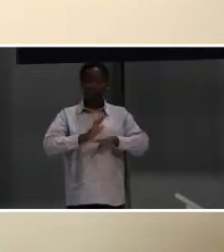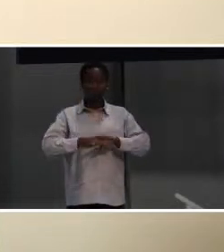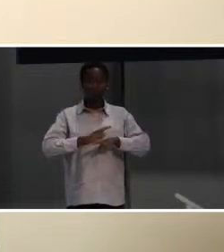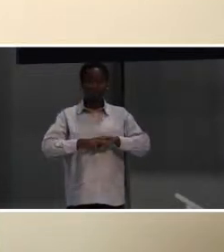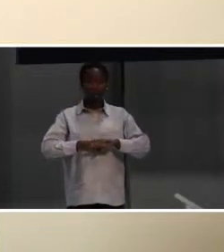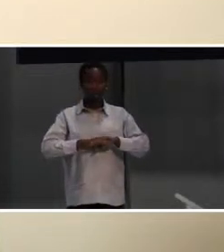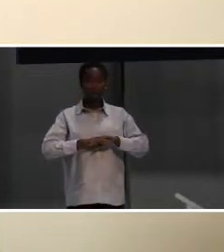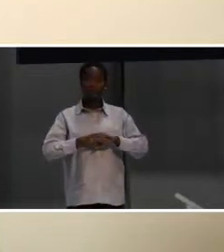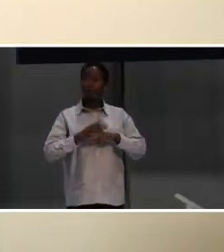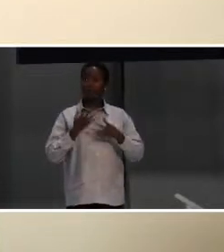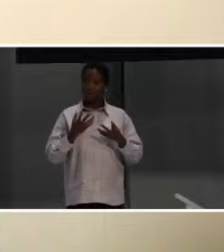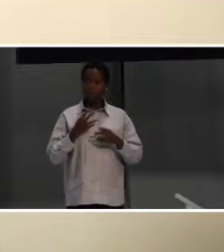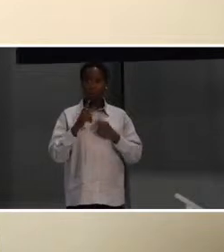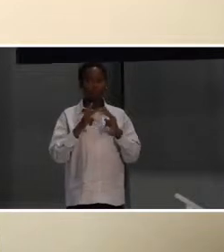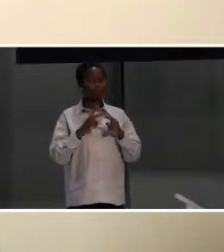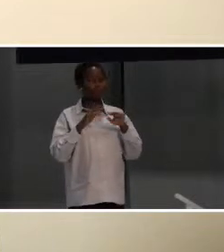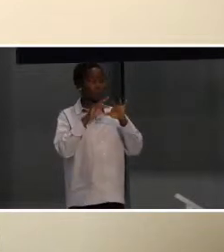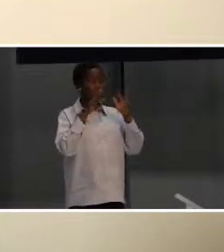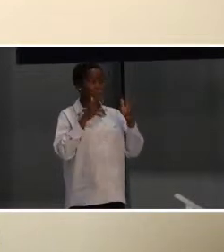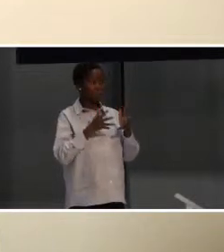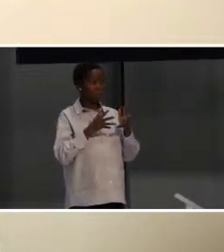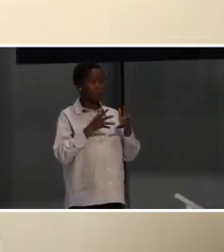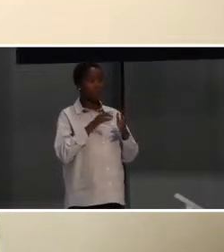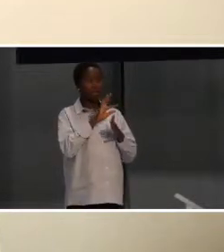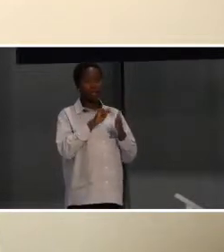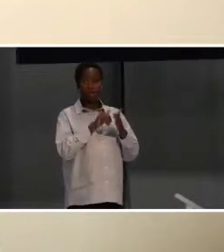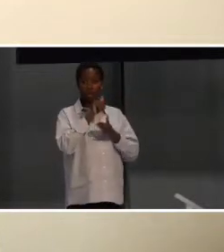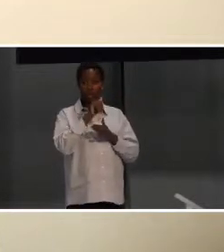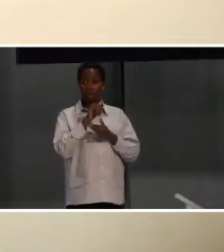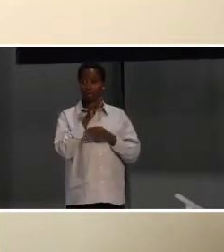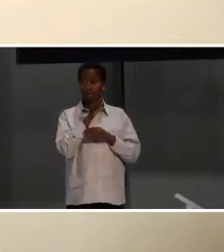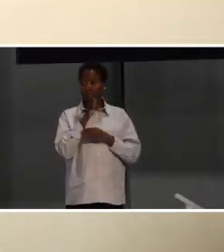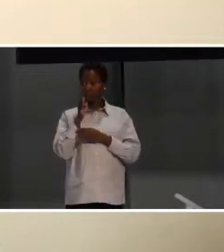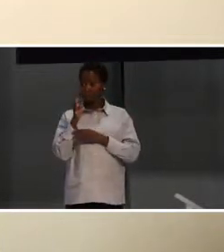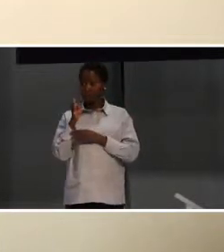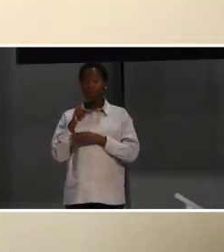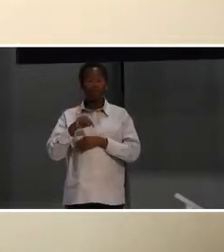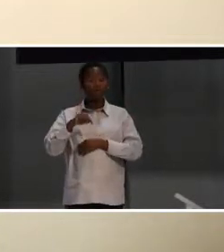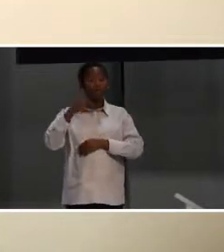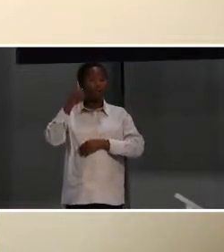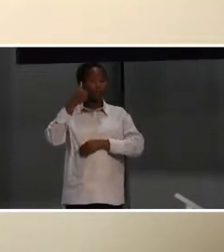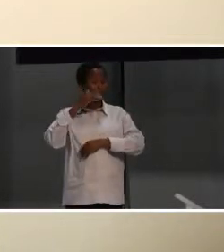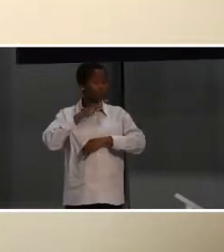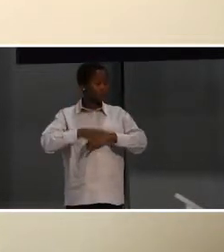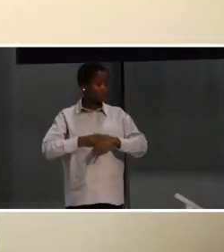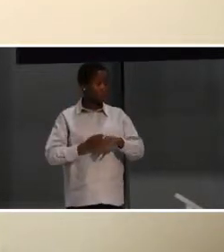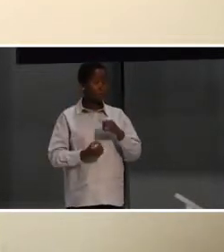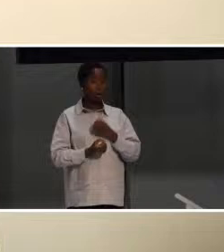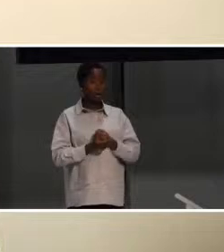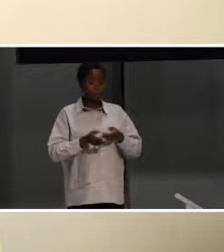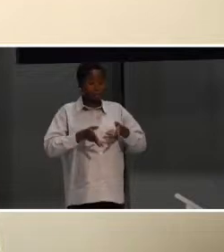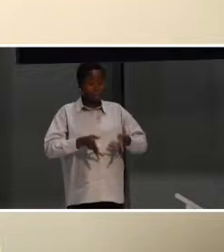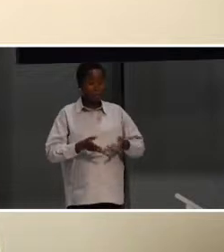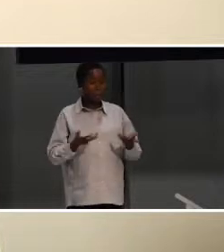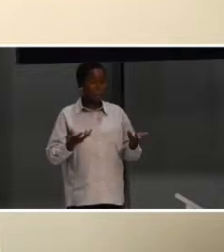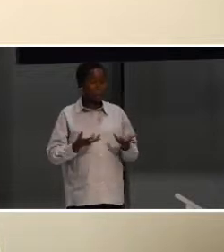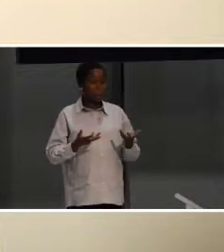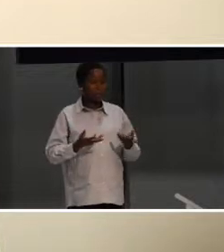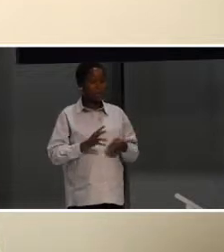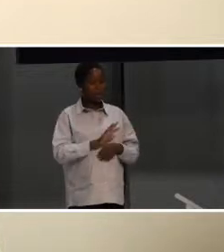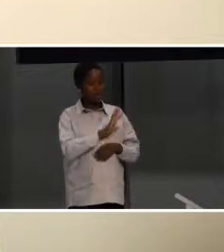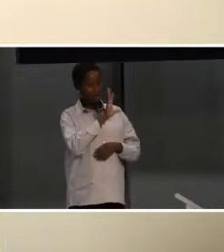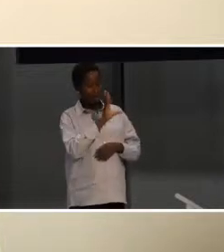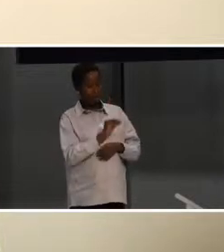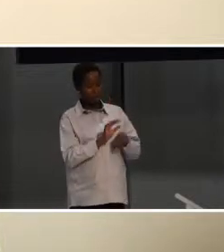the Association of World Election Bodies for the first time on the African continent. We